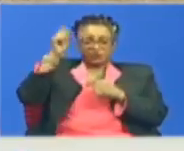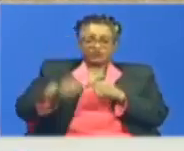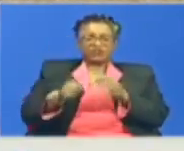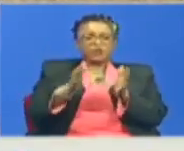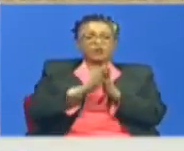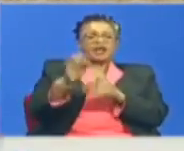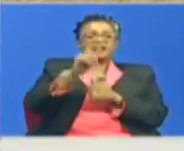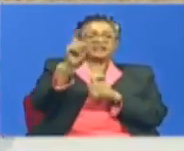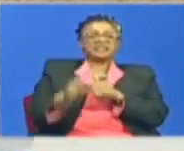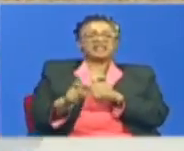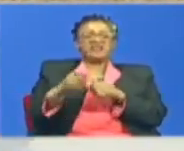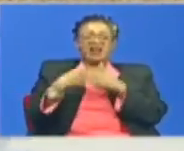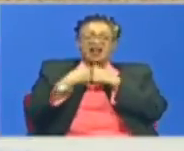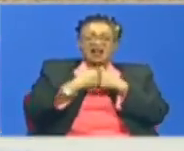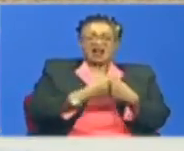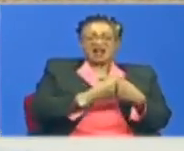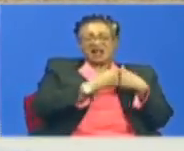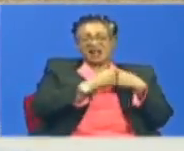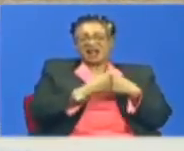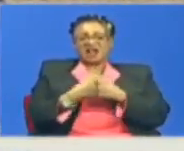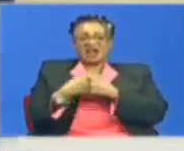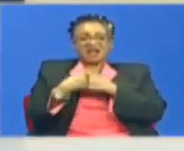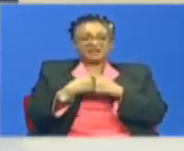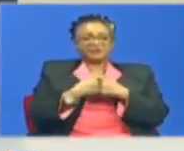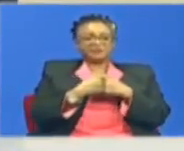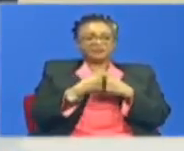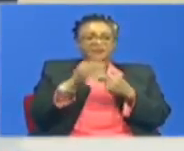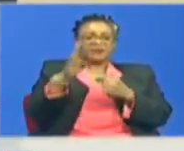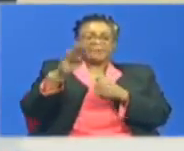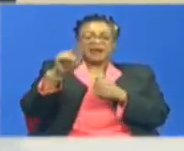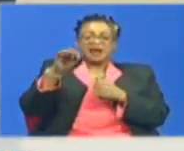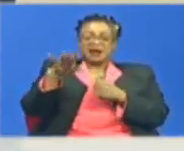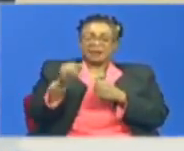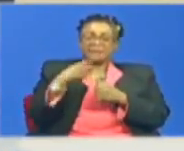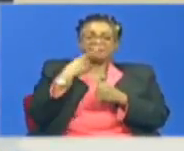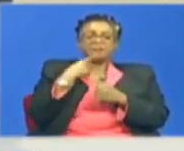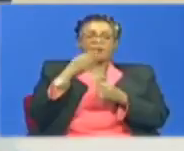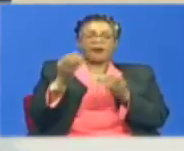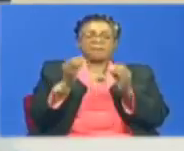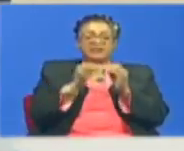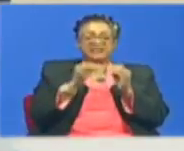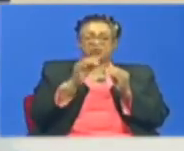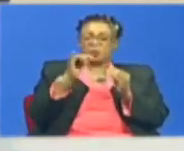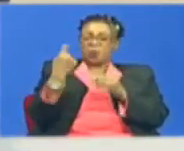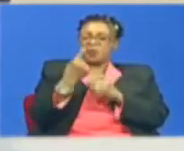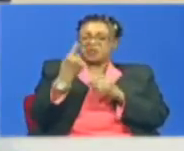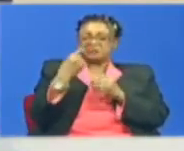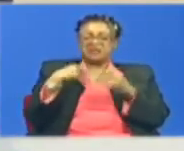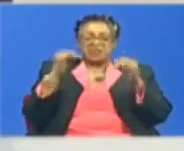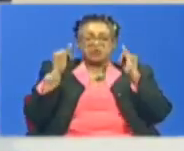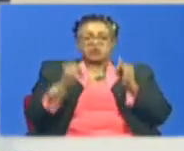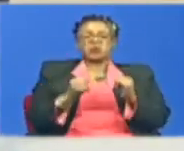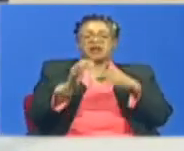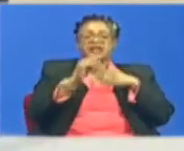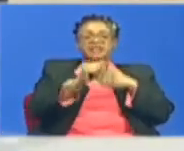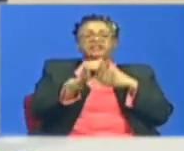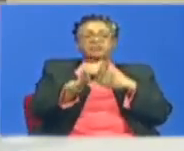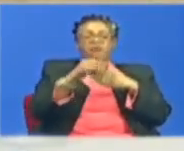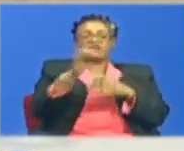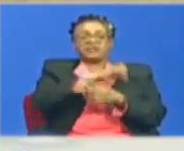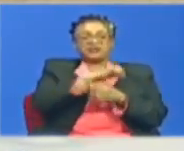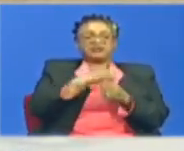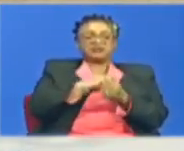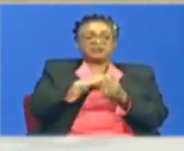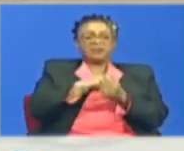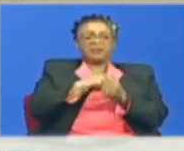were pulling even further apart. Maraga says the meeting was a courtesy call by the newly elected leadership of the Senate.